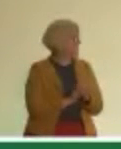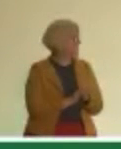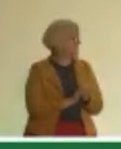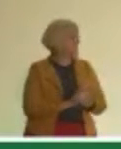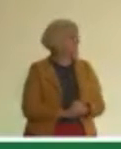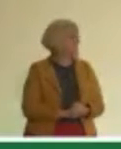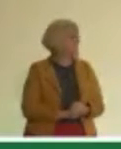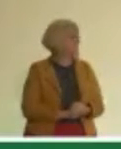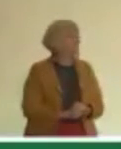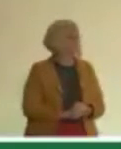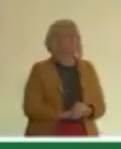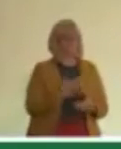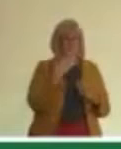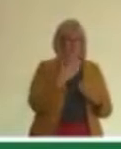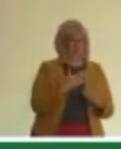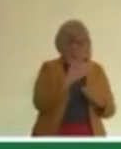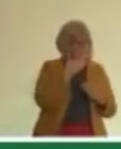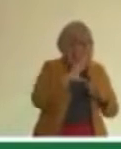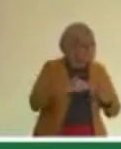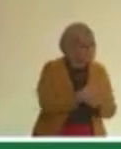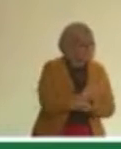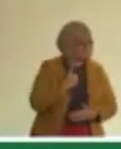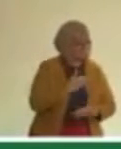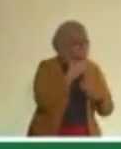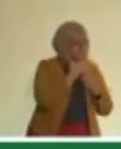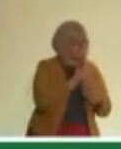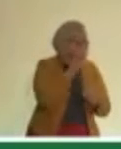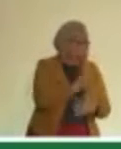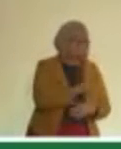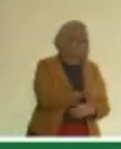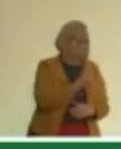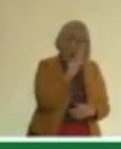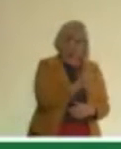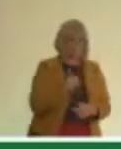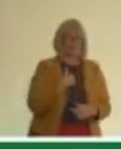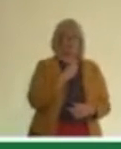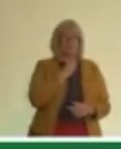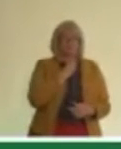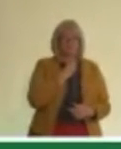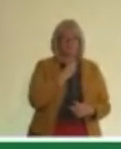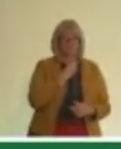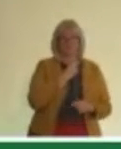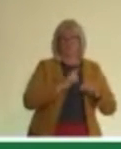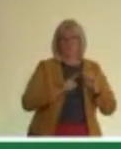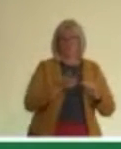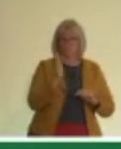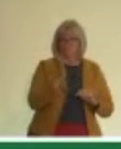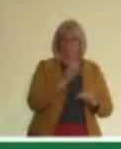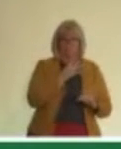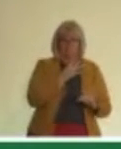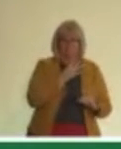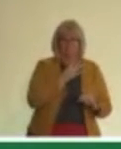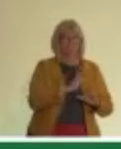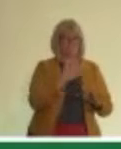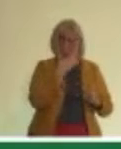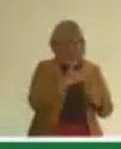Thank you, Ria. That was particularly lovely. I now have to speak. I'm slightly choked up. Thank you so much for that lovely introduction,